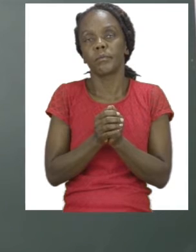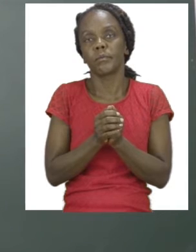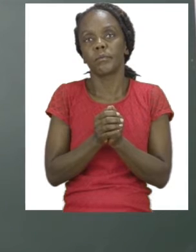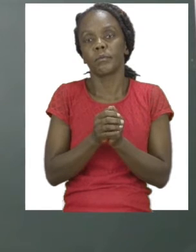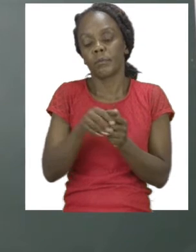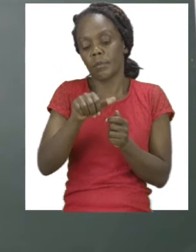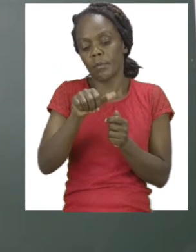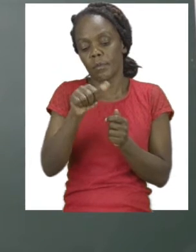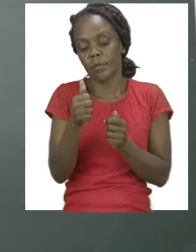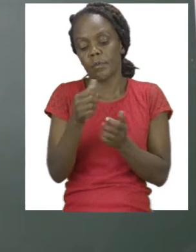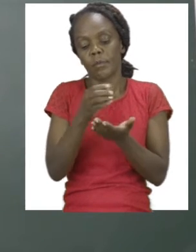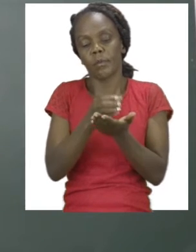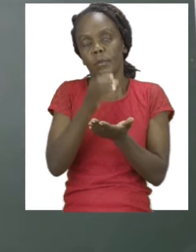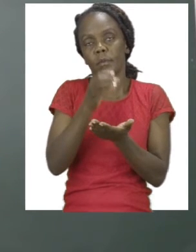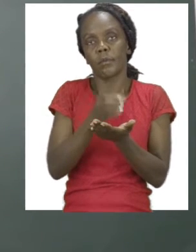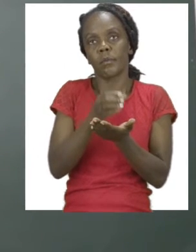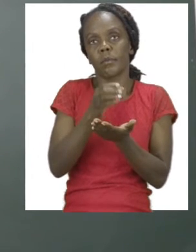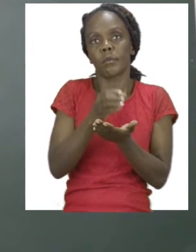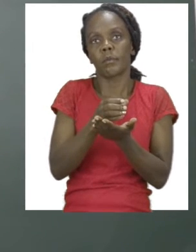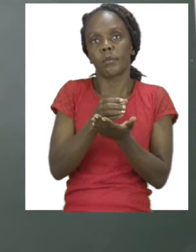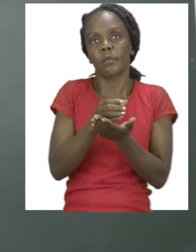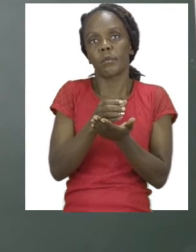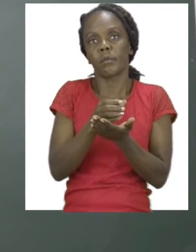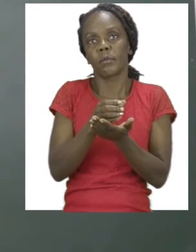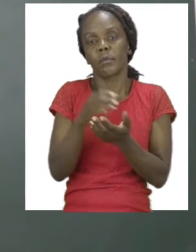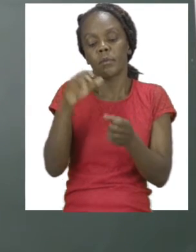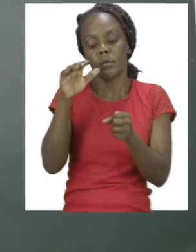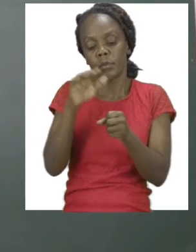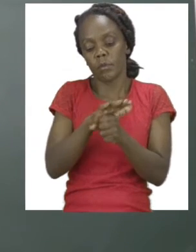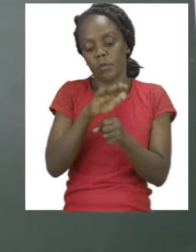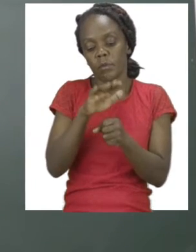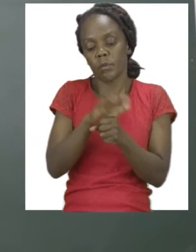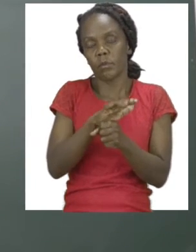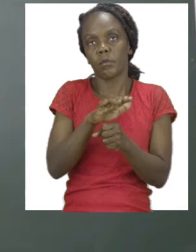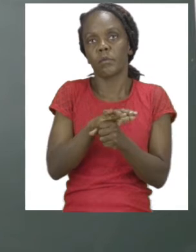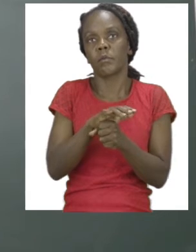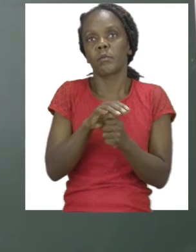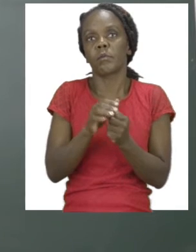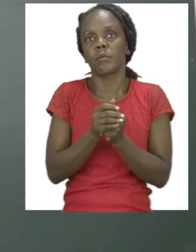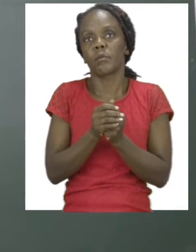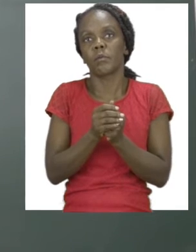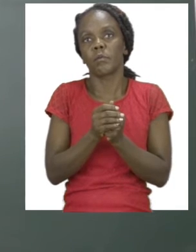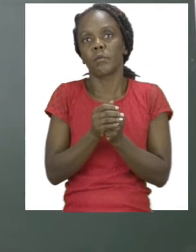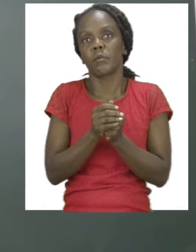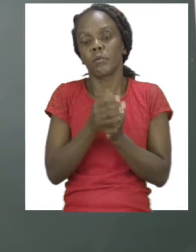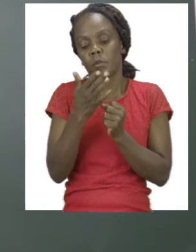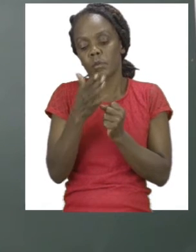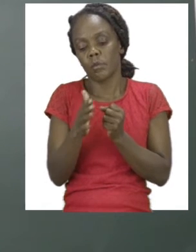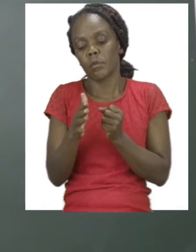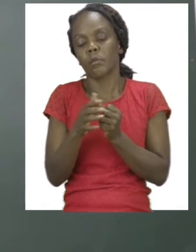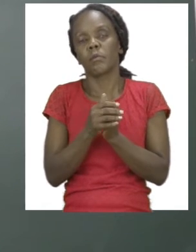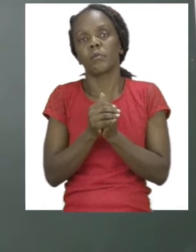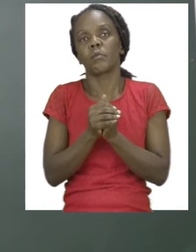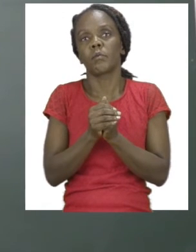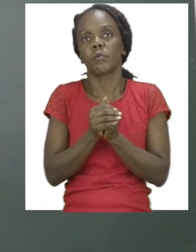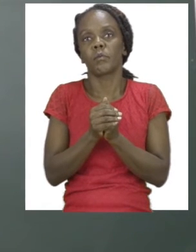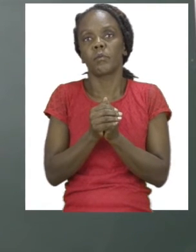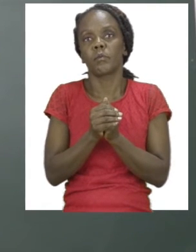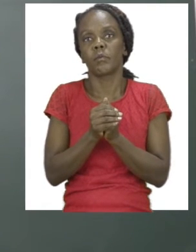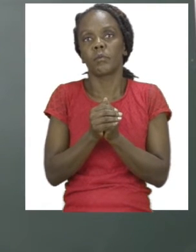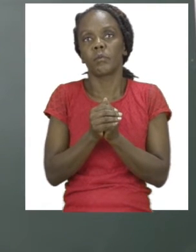glass. But for the full one, even if I move it just a little bit, you can see that whatever's in the glass